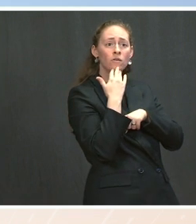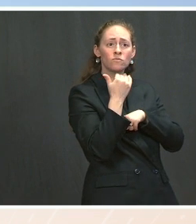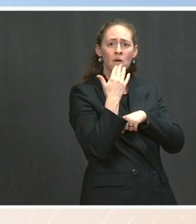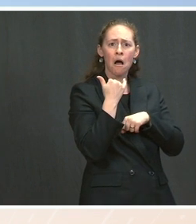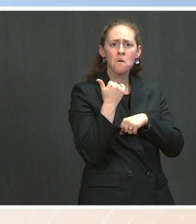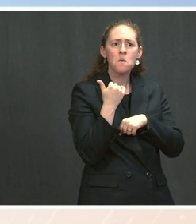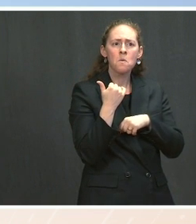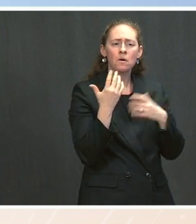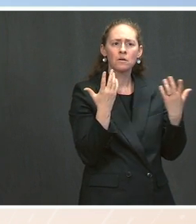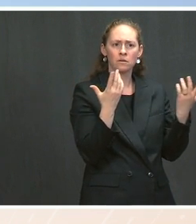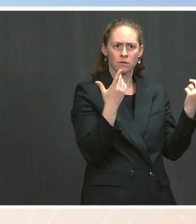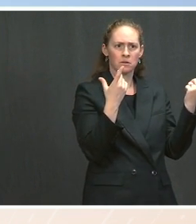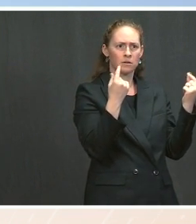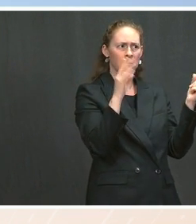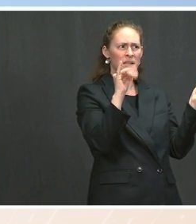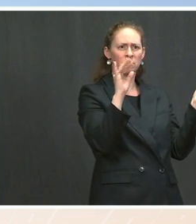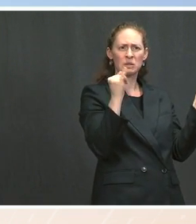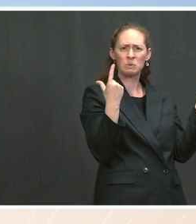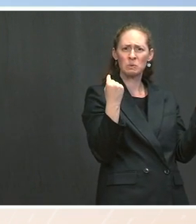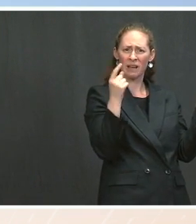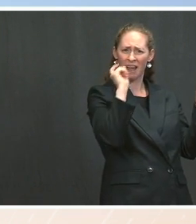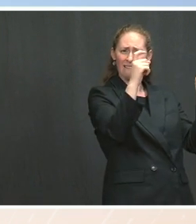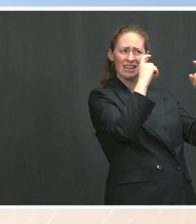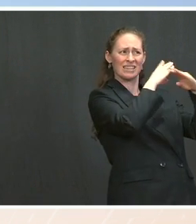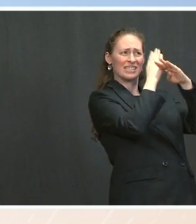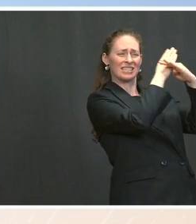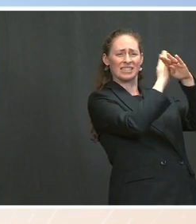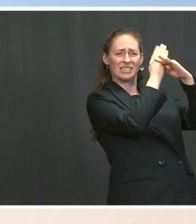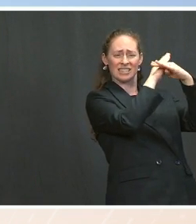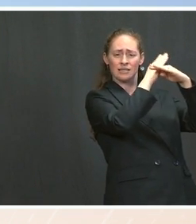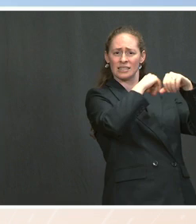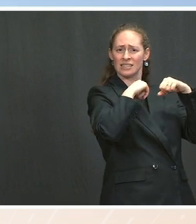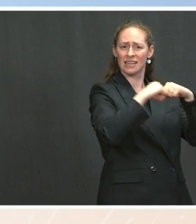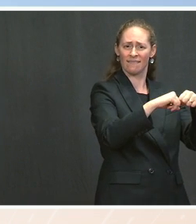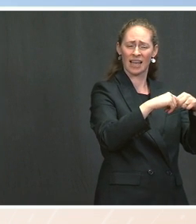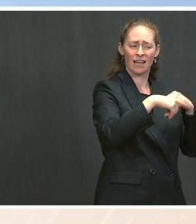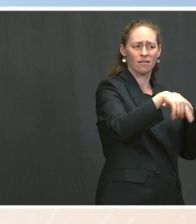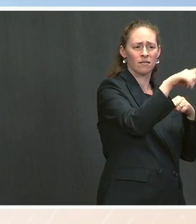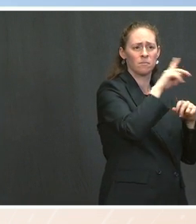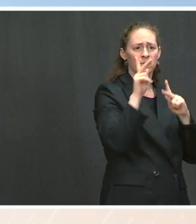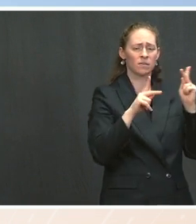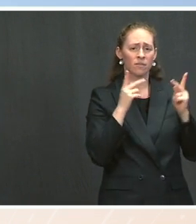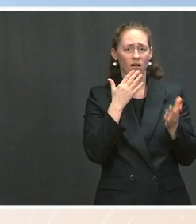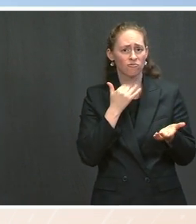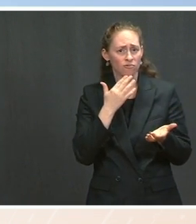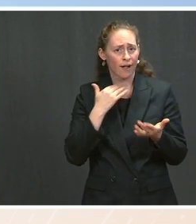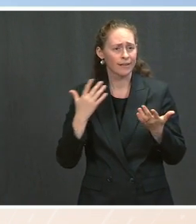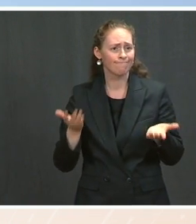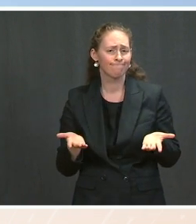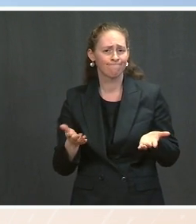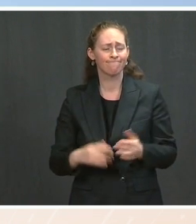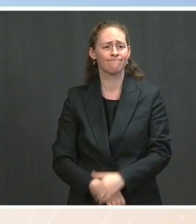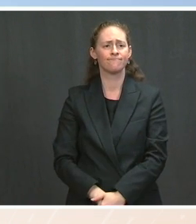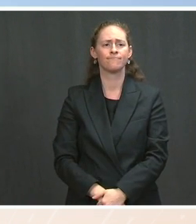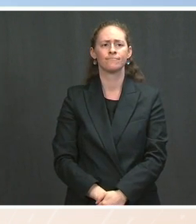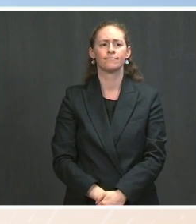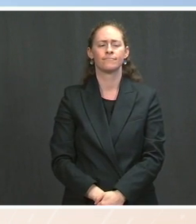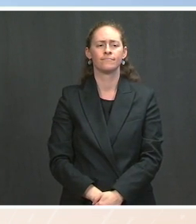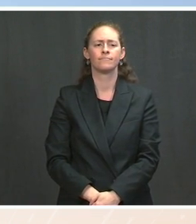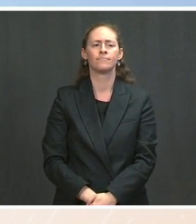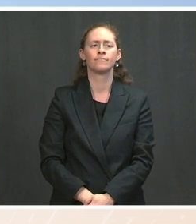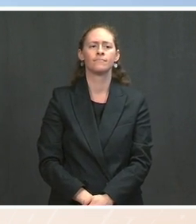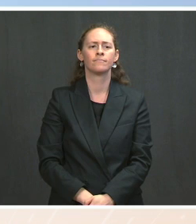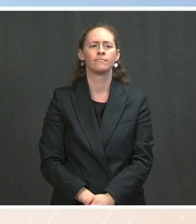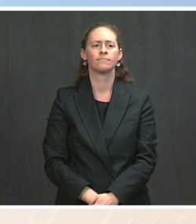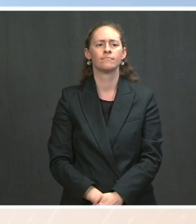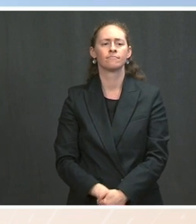work to defend. And the president said yesterday that he told Prime Minister Netanyahu he would replenish the Iron Dome system. Yeah.